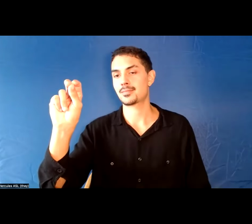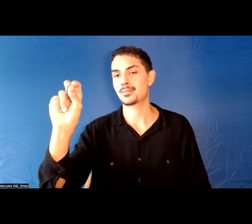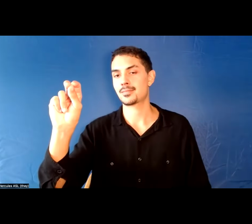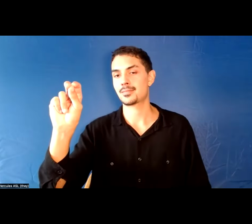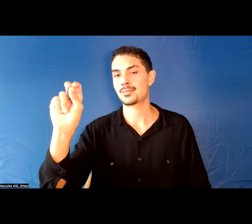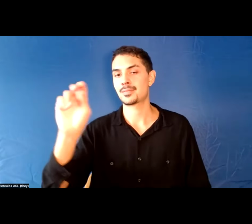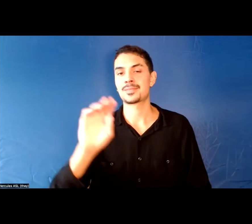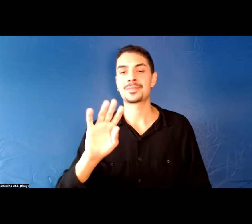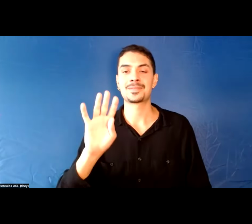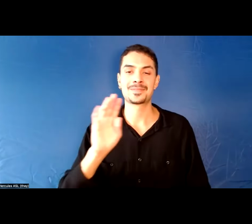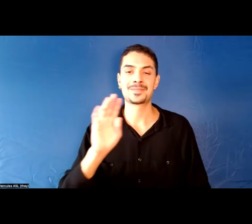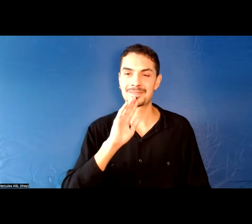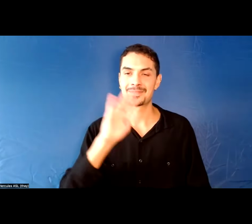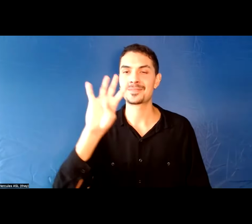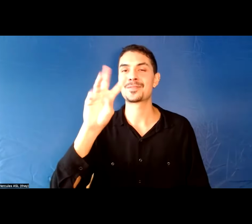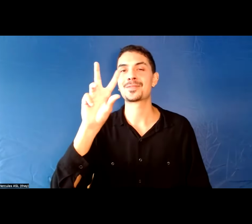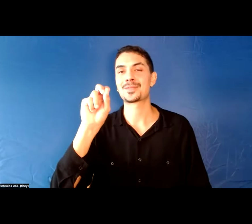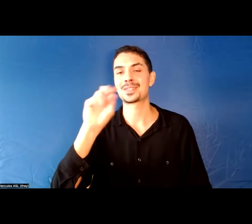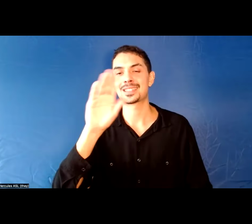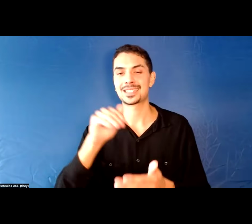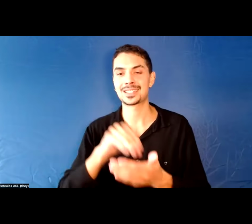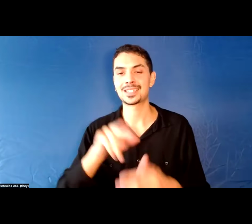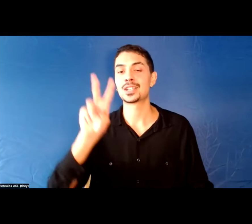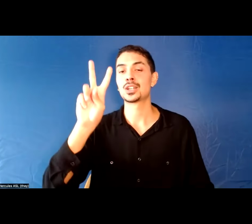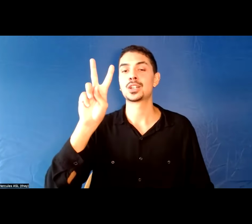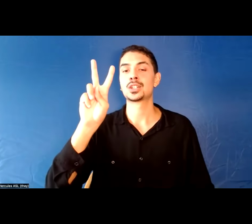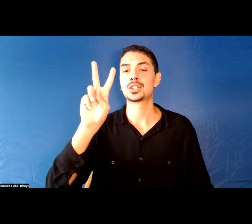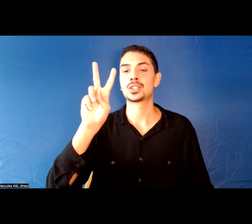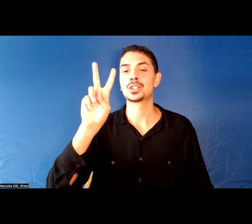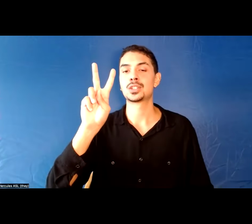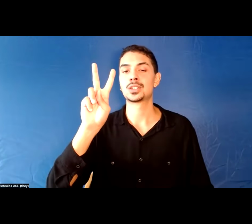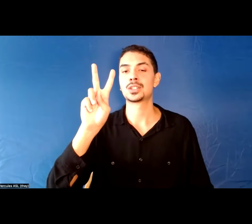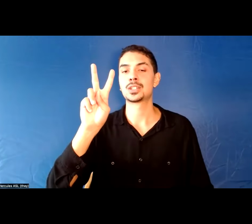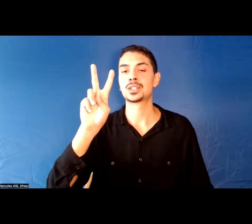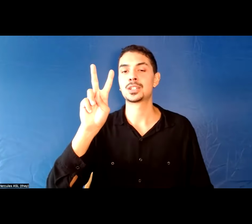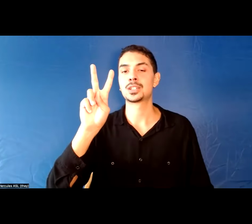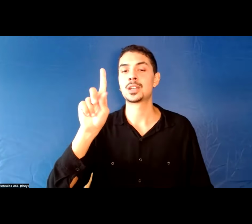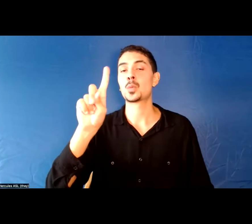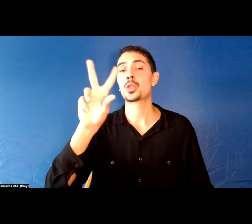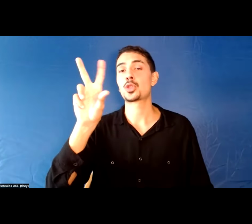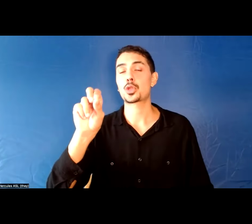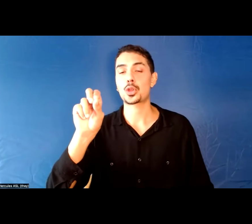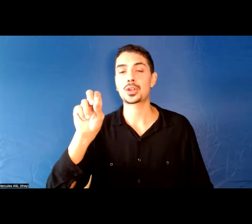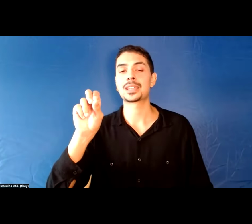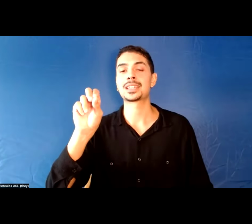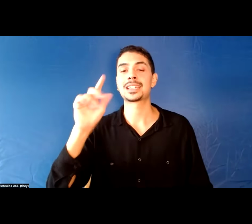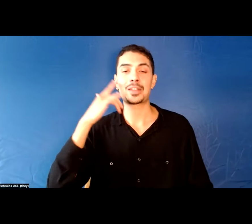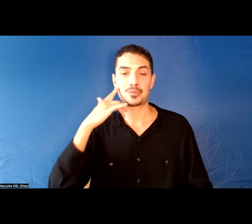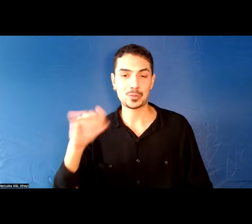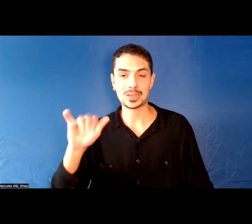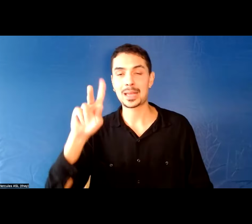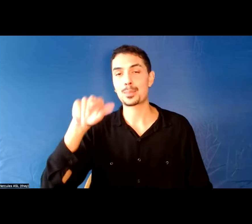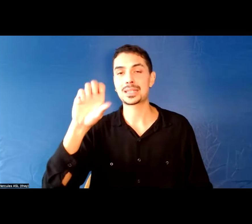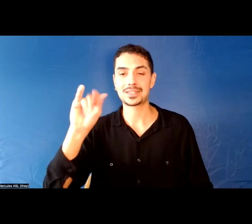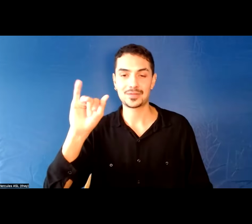Central, I'm trying to do this, 2:30 Mountain, and 1:30 Pacific. So 11 minutes, let's take a break, and then we'll just come